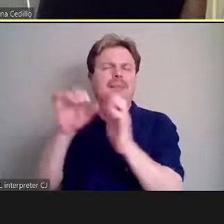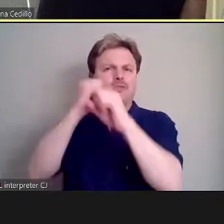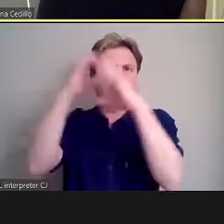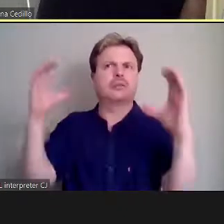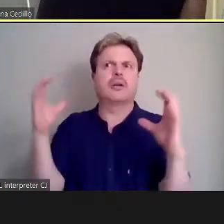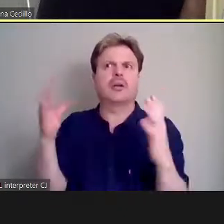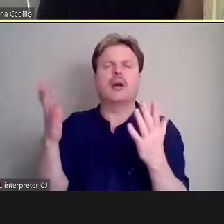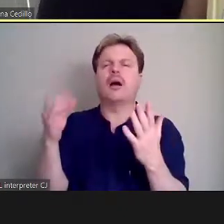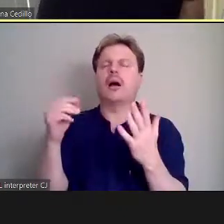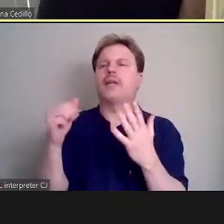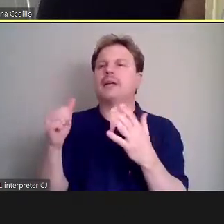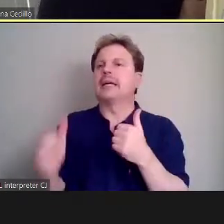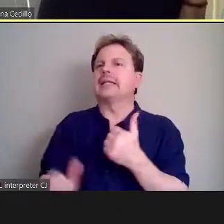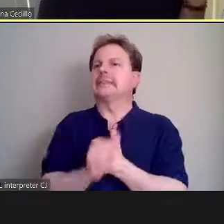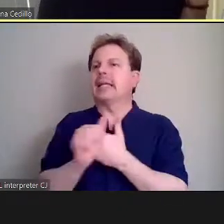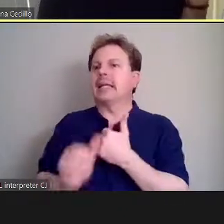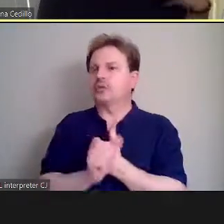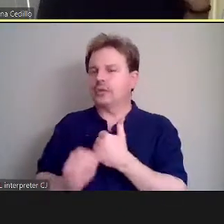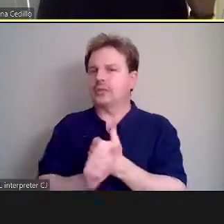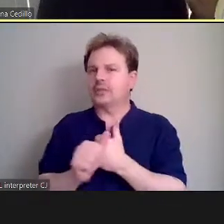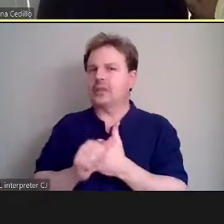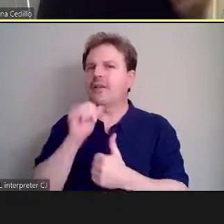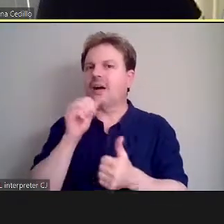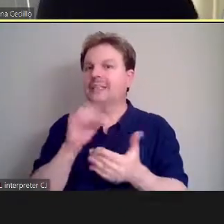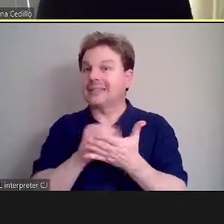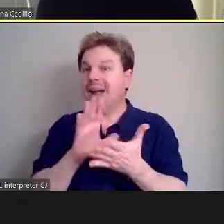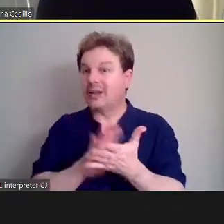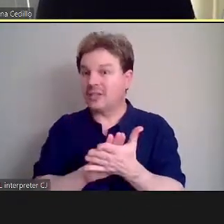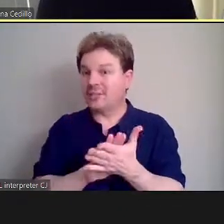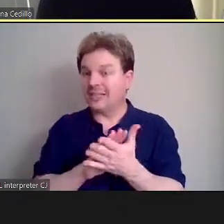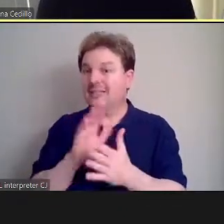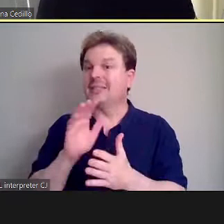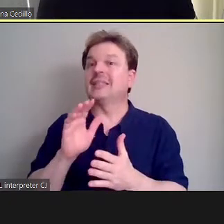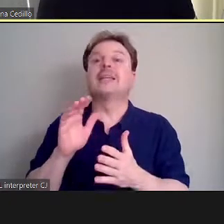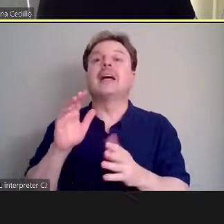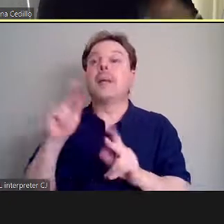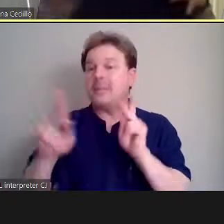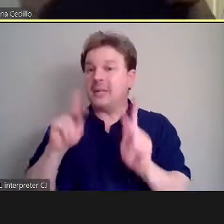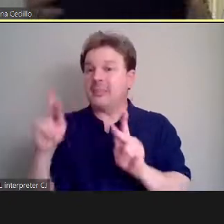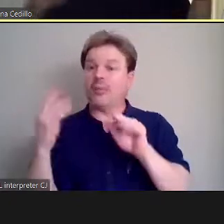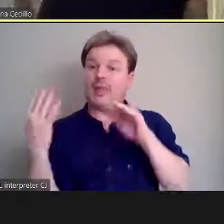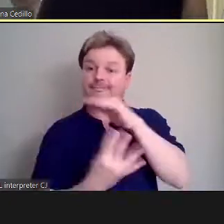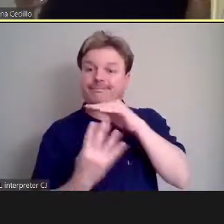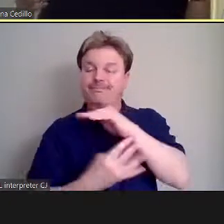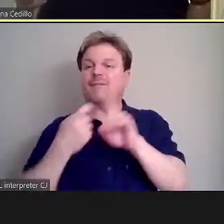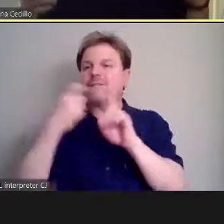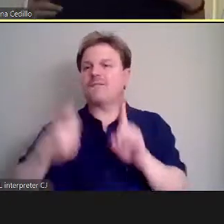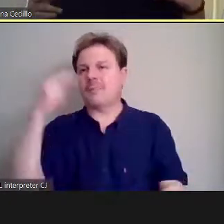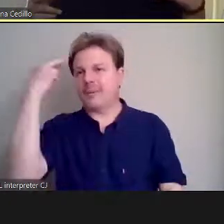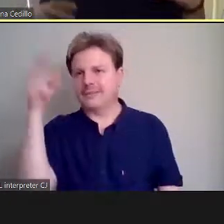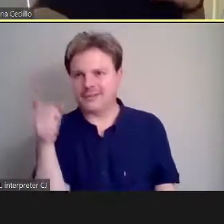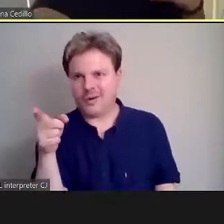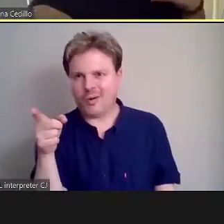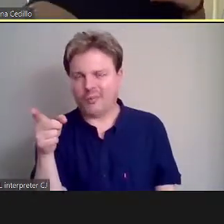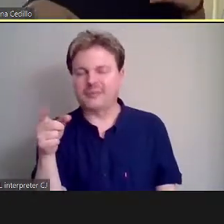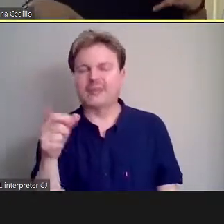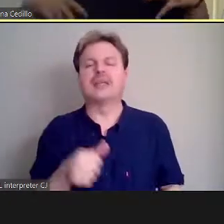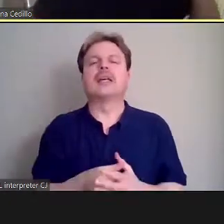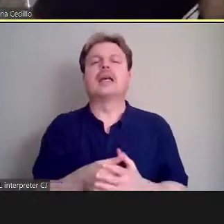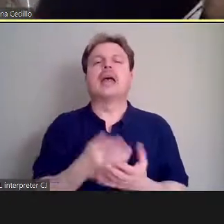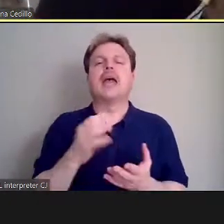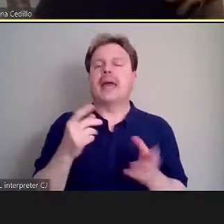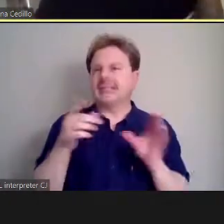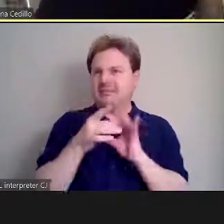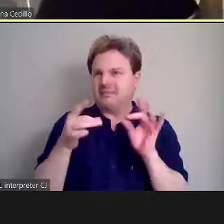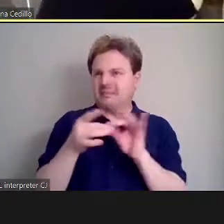dangerous undocumented immigrant from Mexico, and mentions certain things about how they